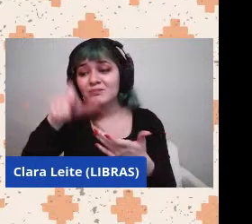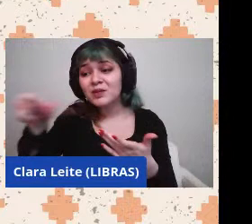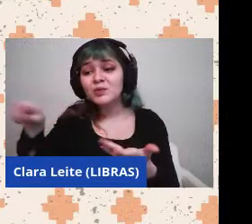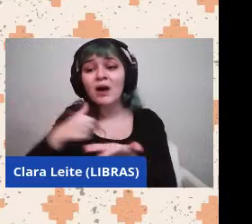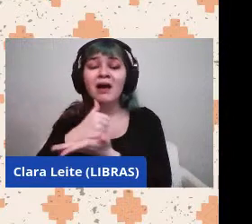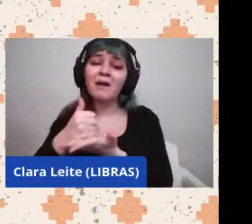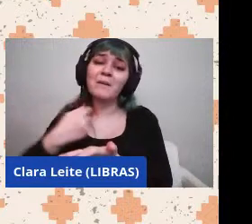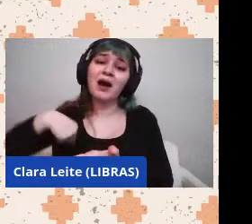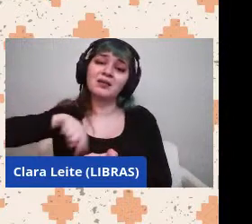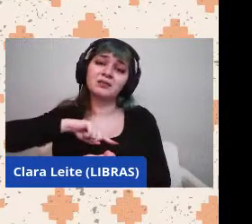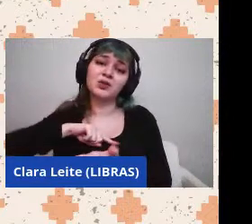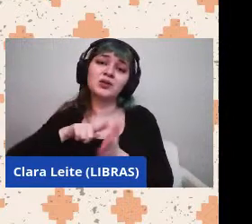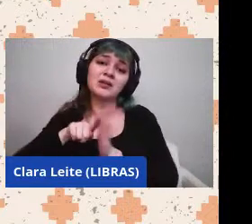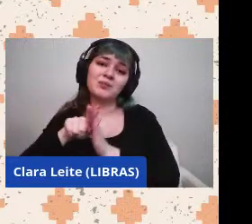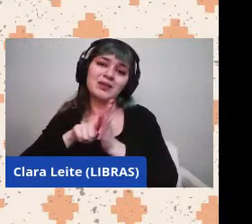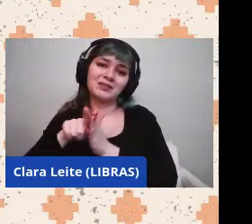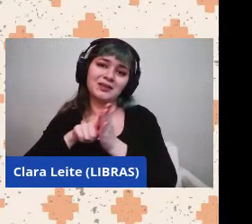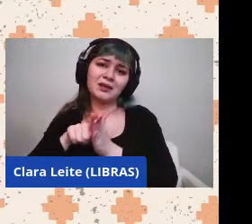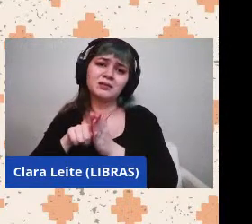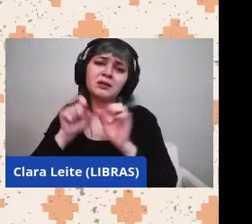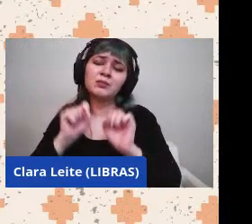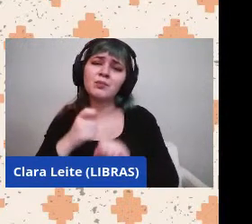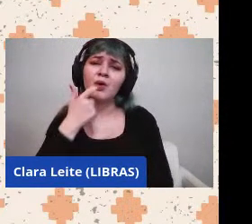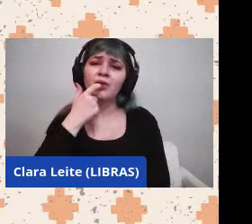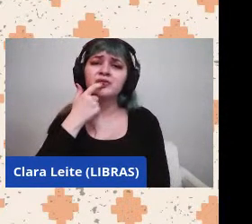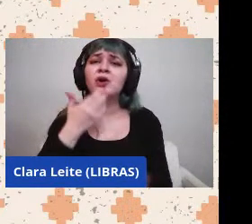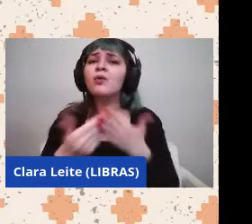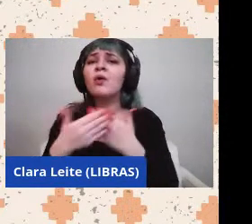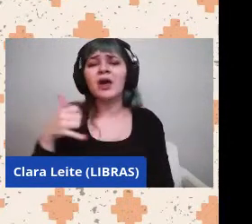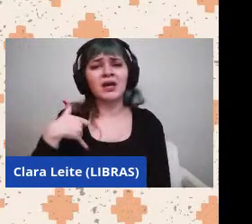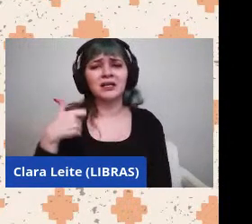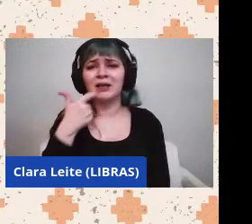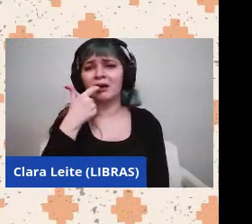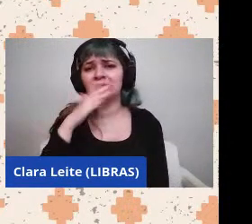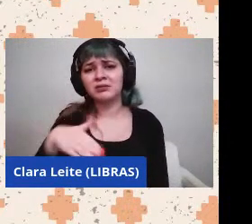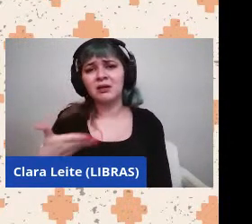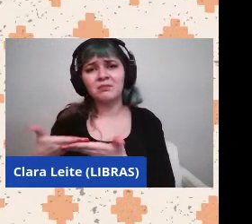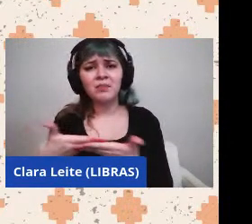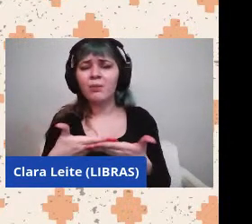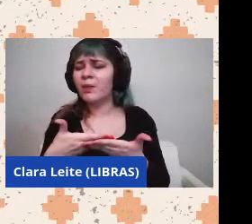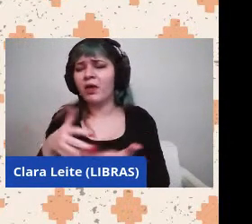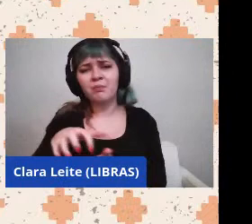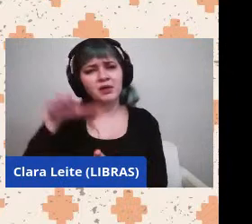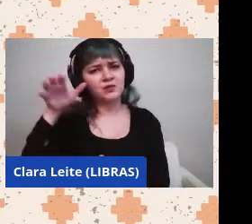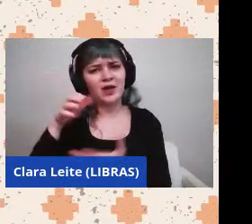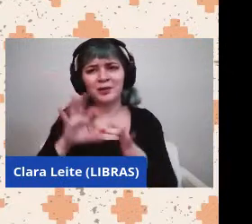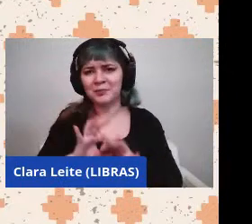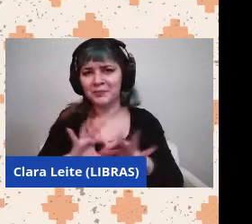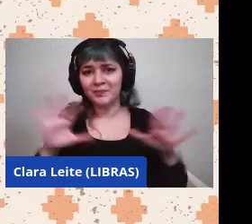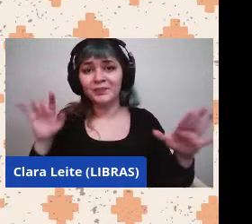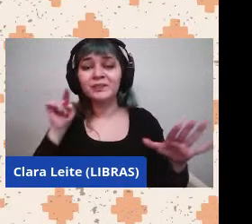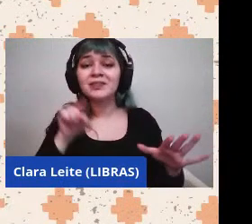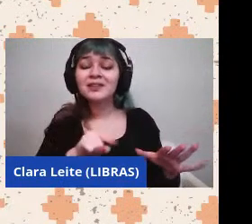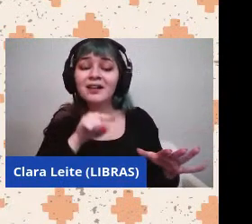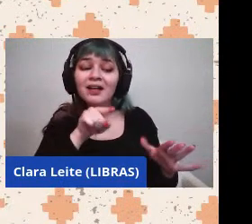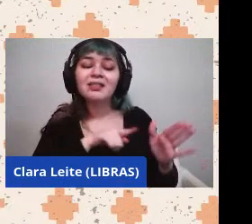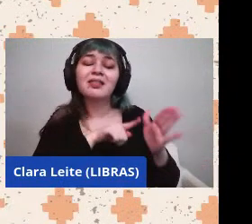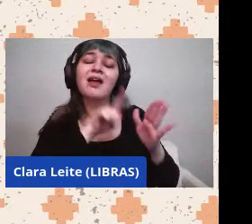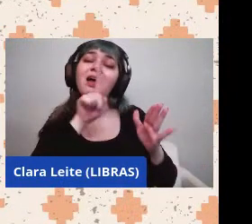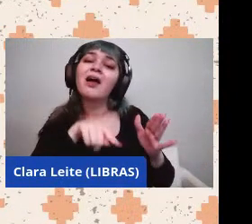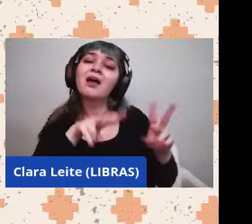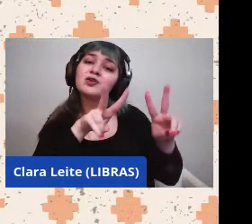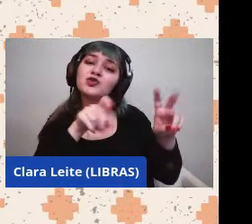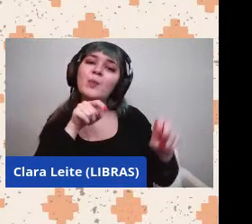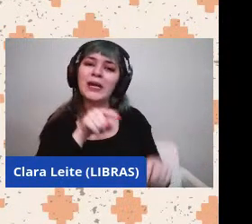research, whether it is in early infancy through older ages. This is what education research is about,